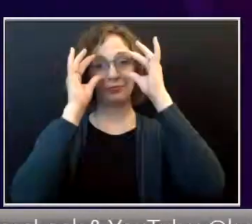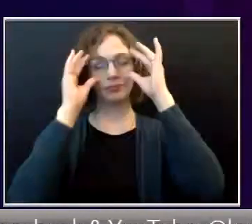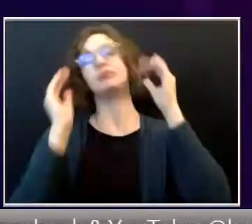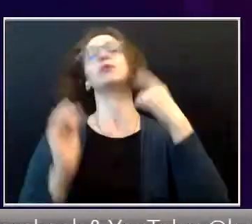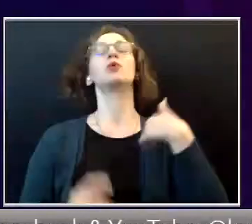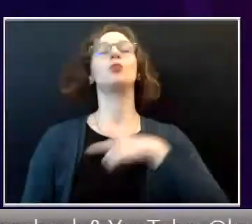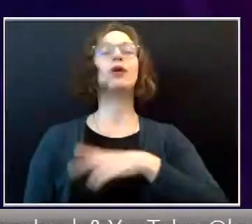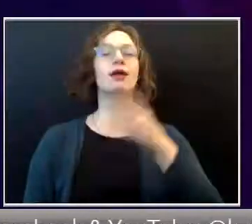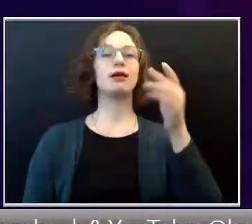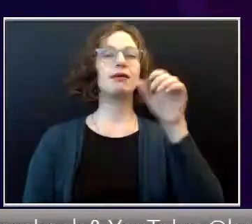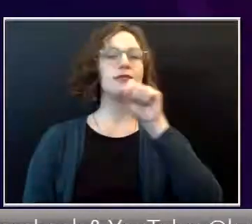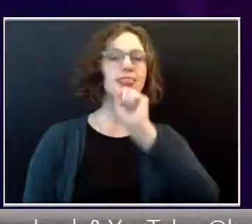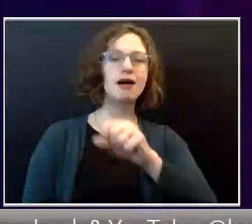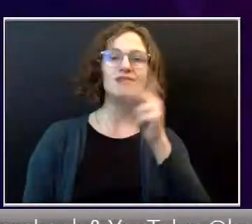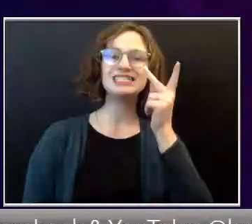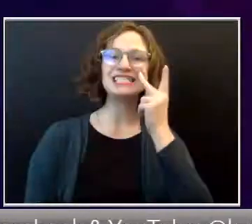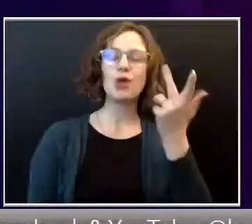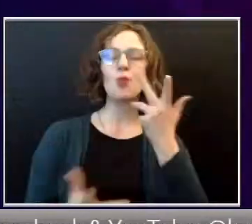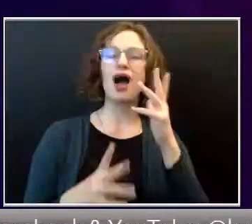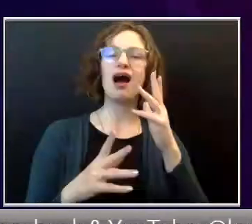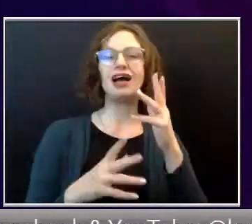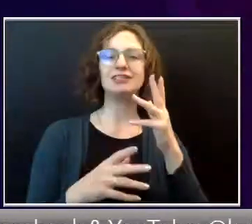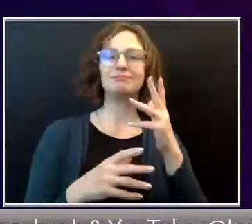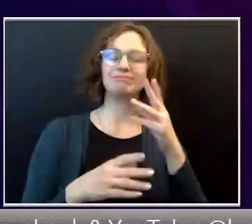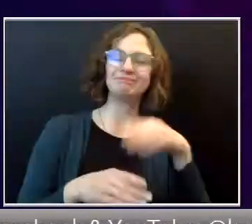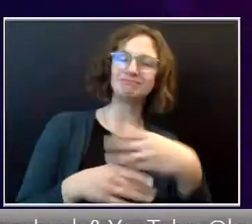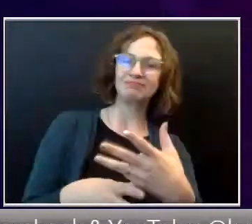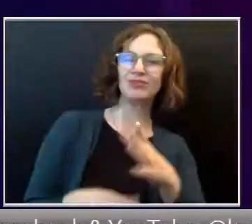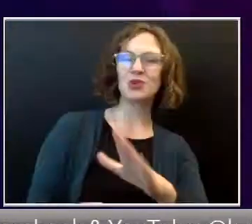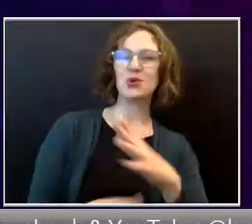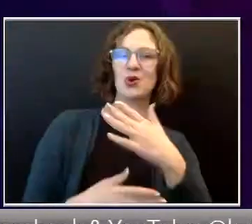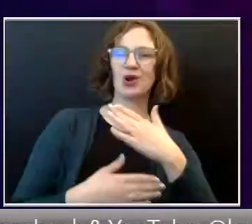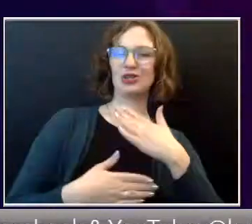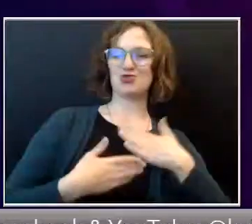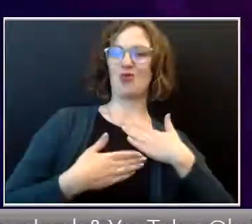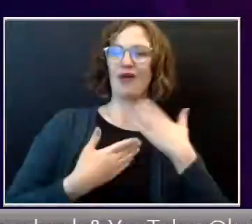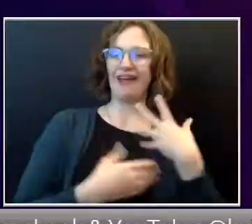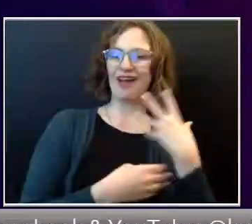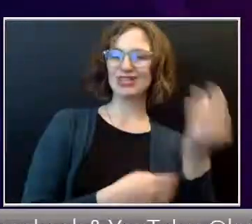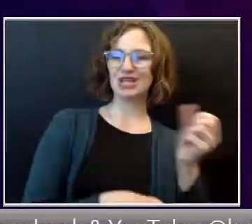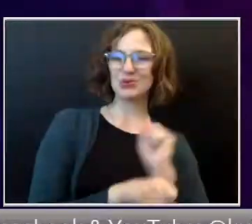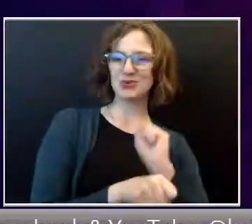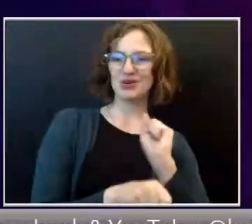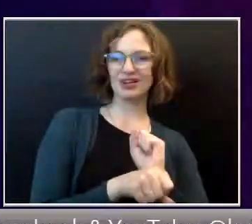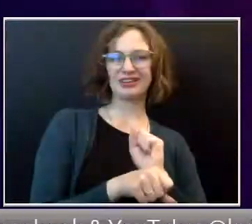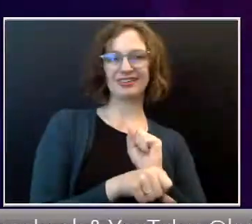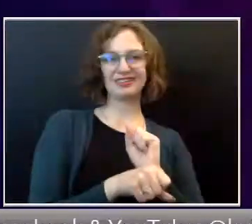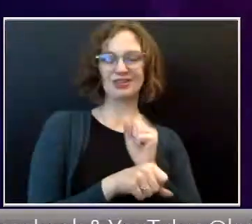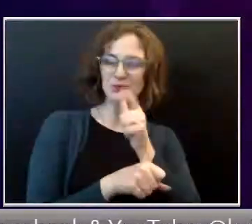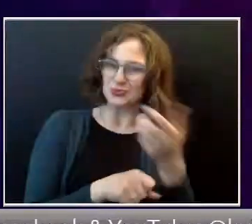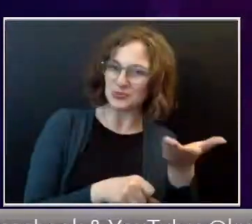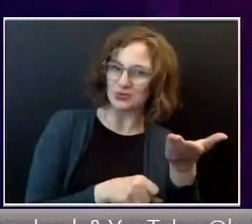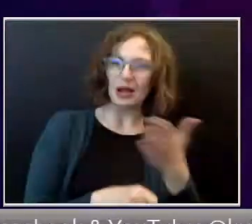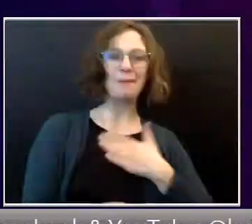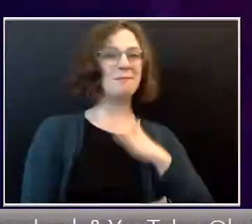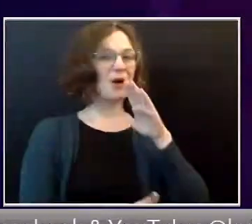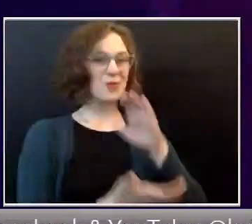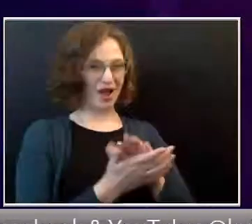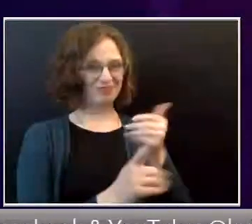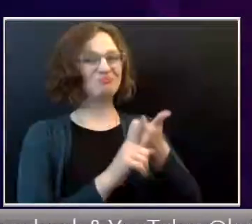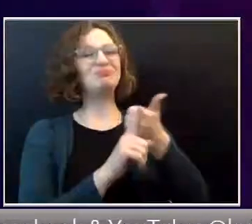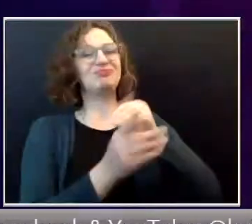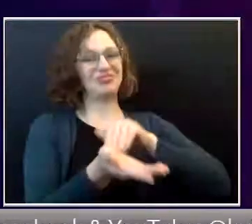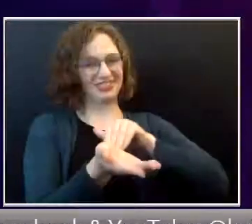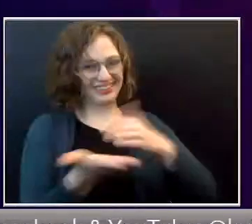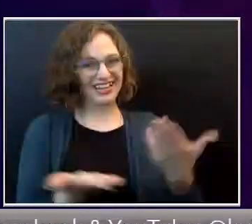you joy outside of work when you're not saving lives. Who are these people? So I have my wife, who's a physician here at KU. Wait, what does she do?